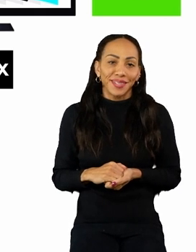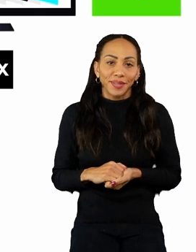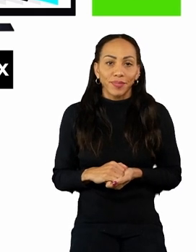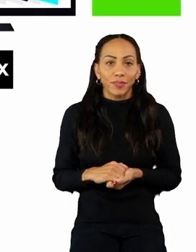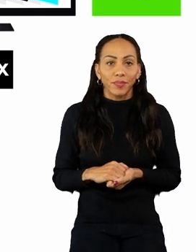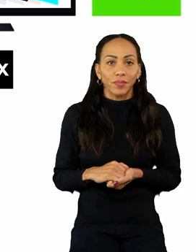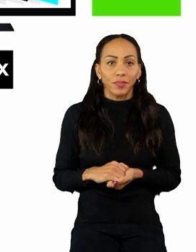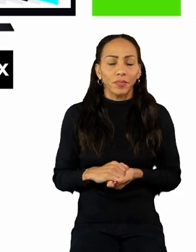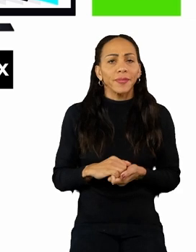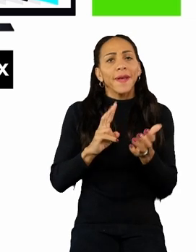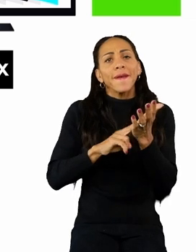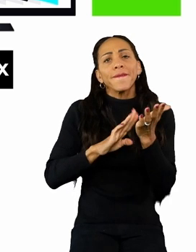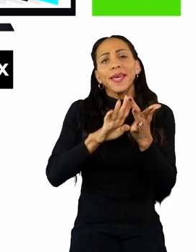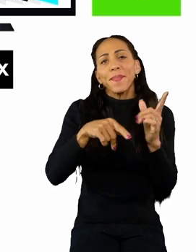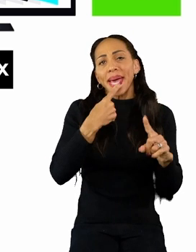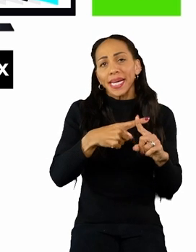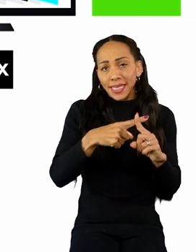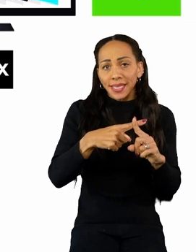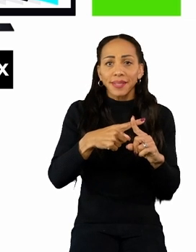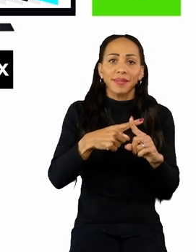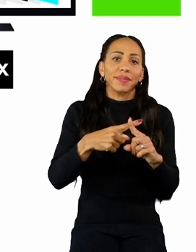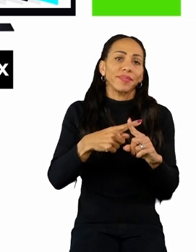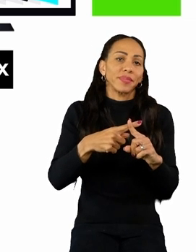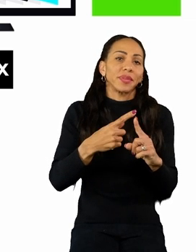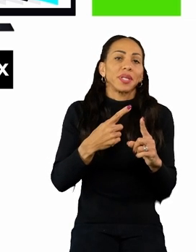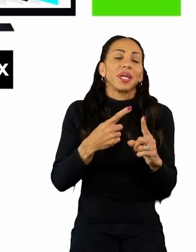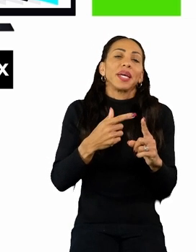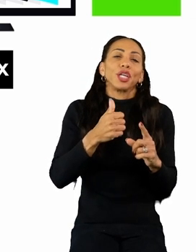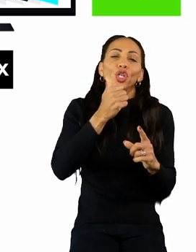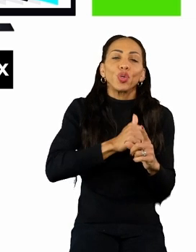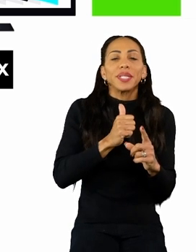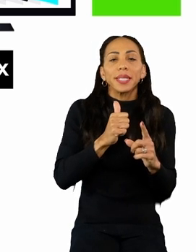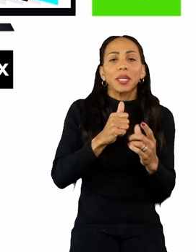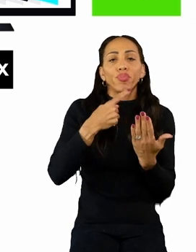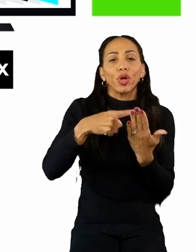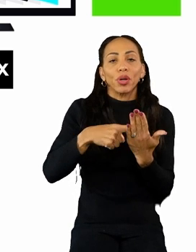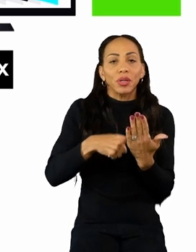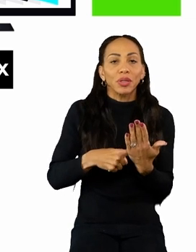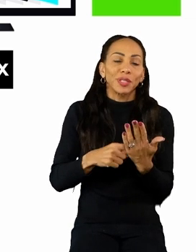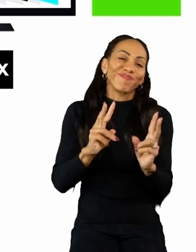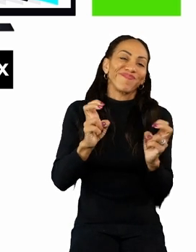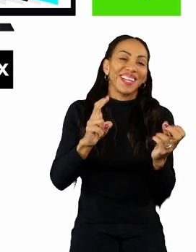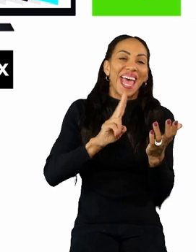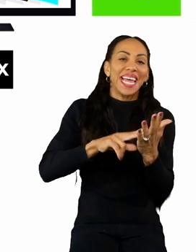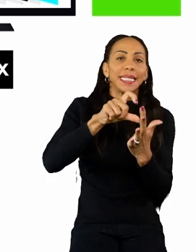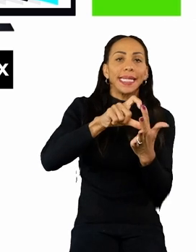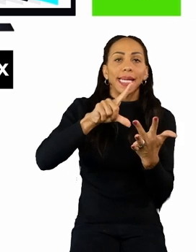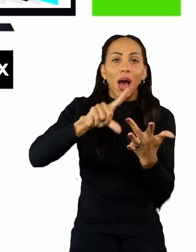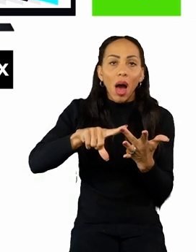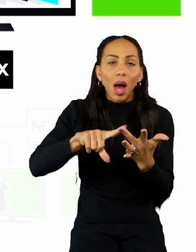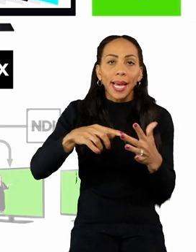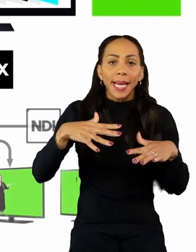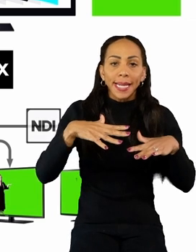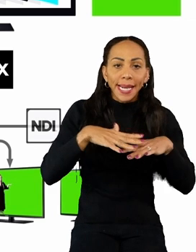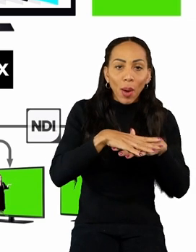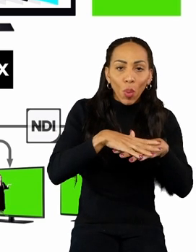today, I mentioned. But what this basically does is the thing about the vMix and the video